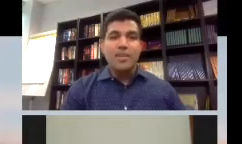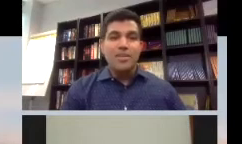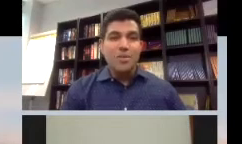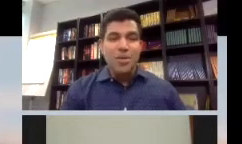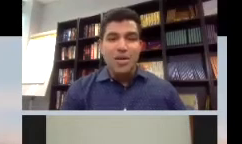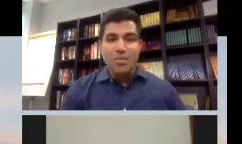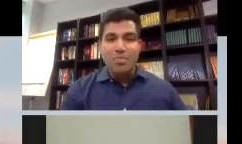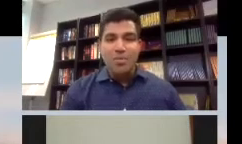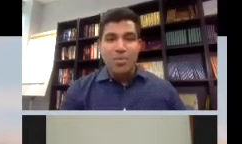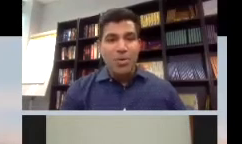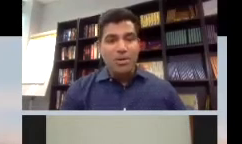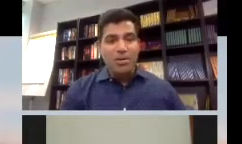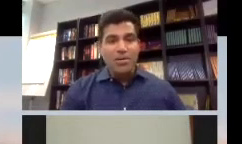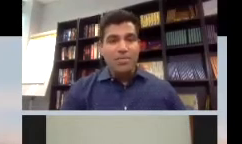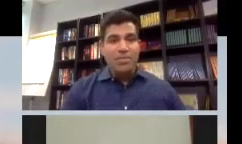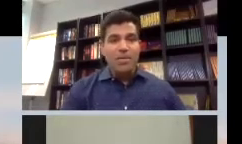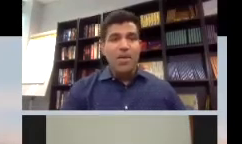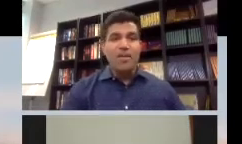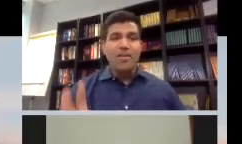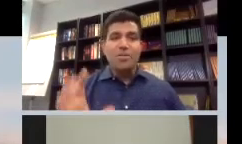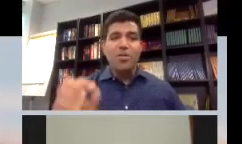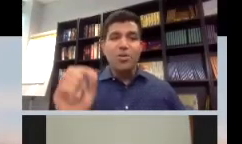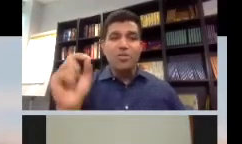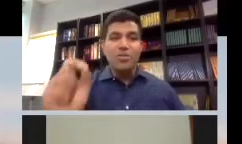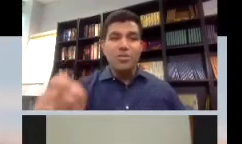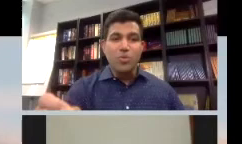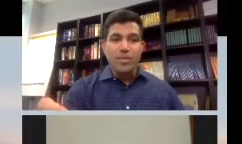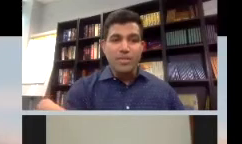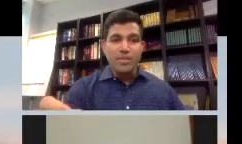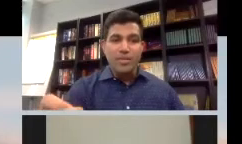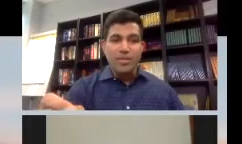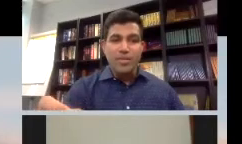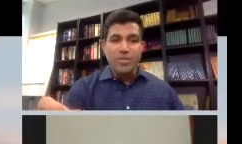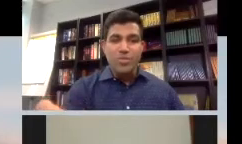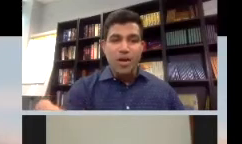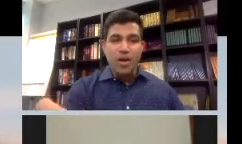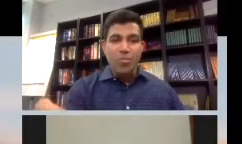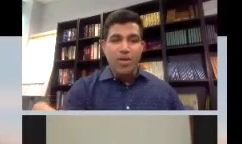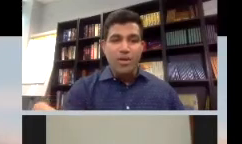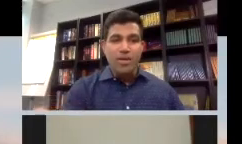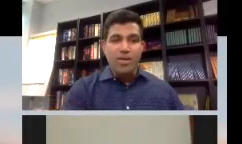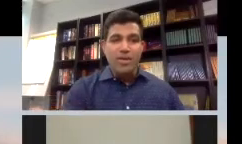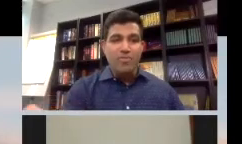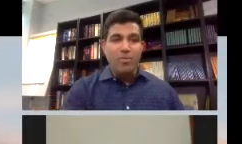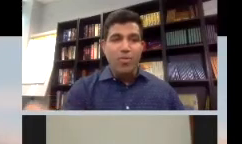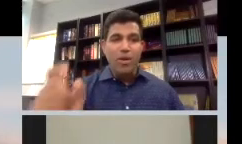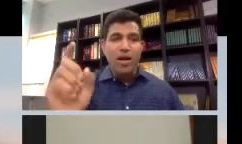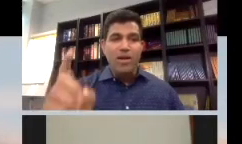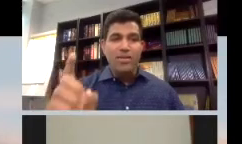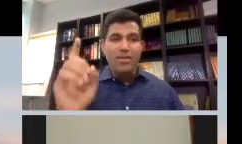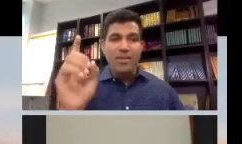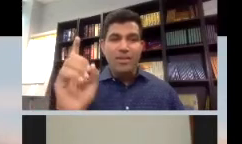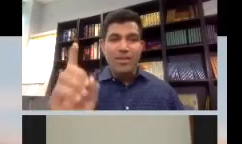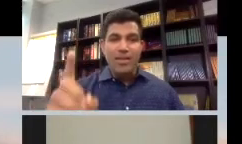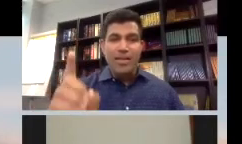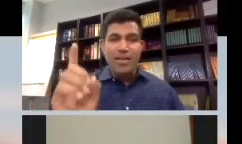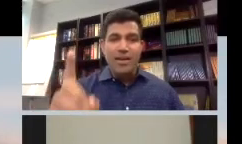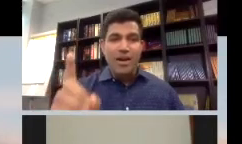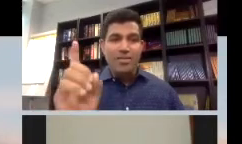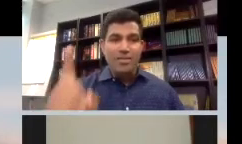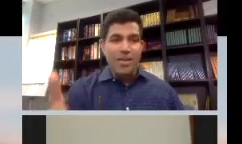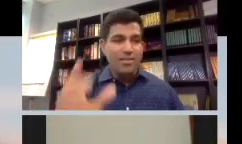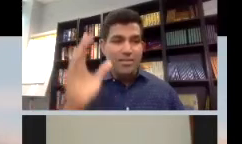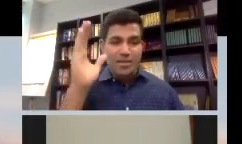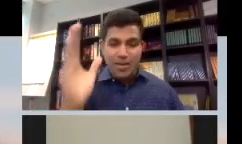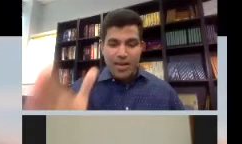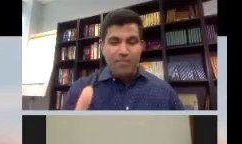that sun is going to come up in the morning, and it is going to do it, its job, what it created for, until the day